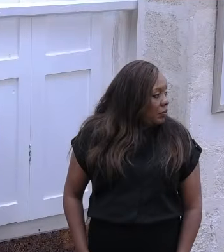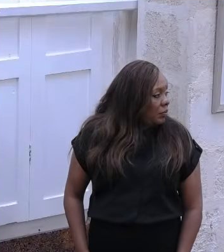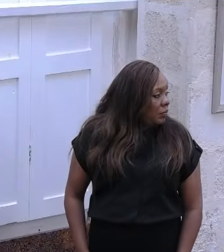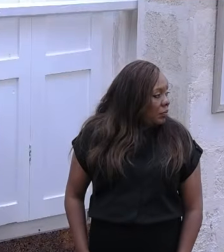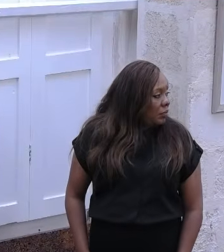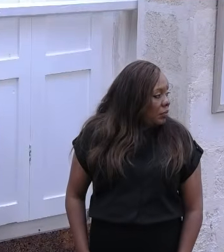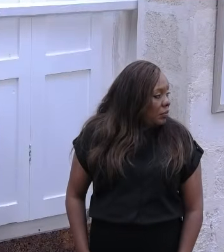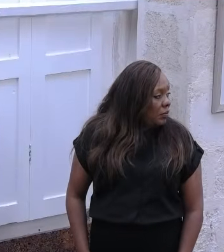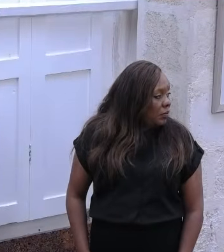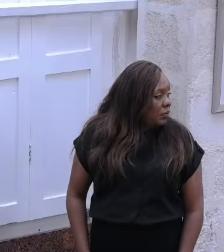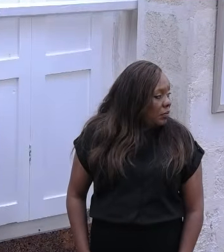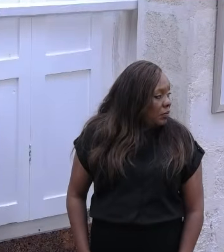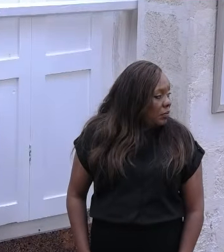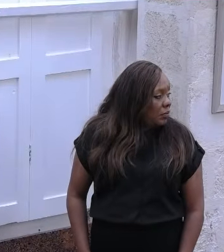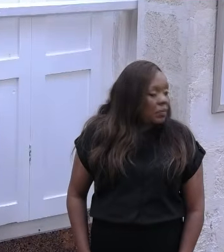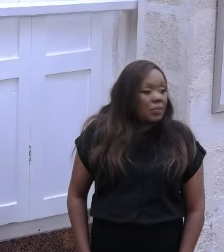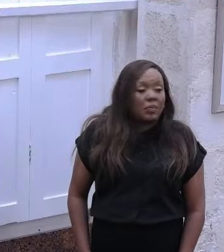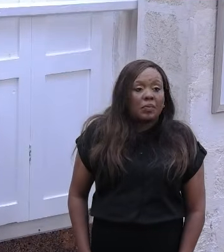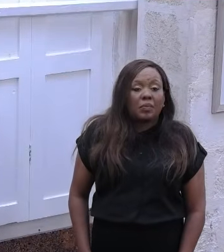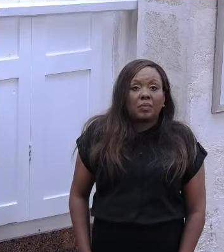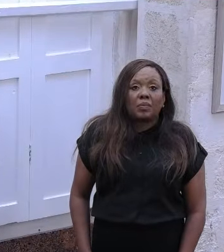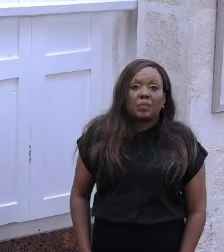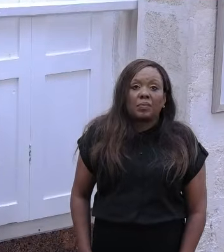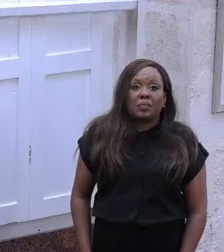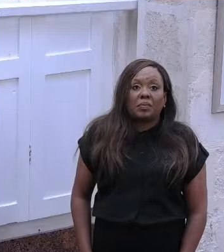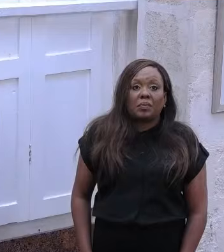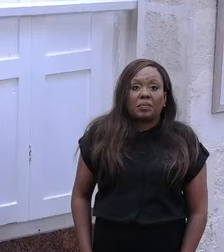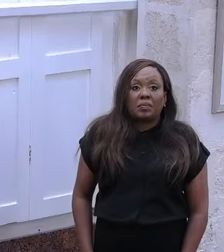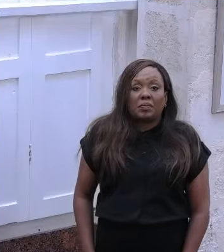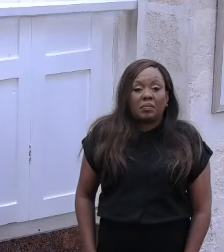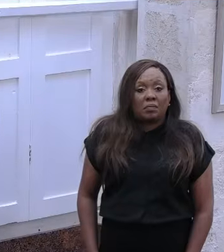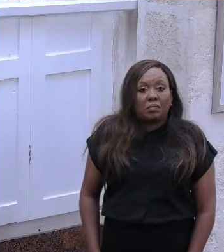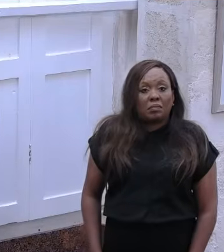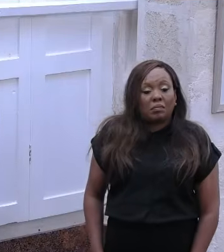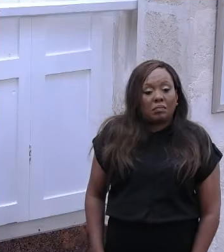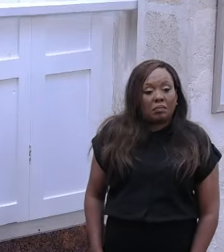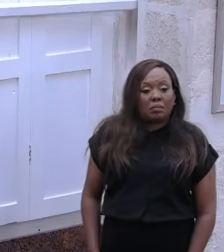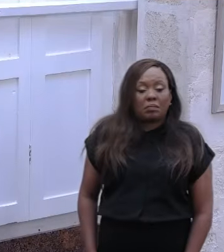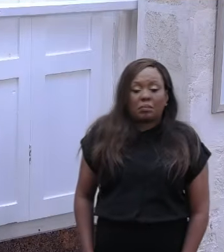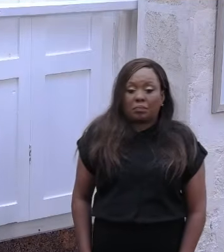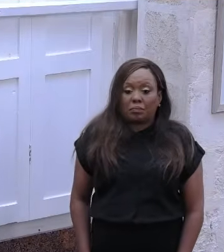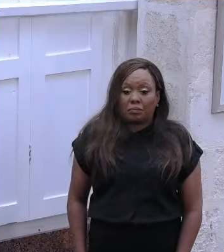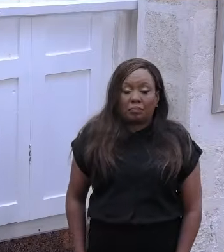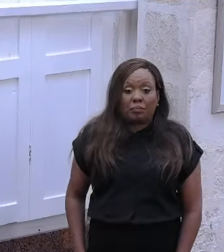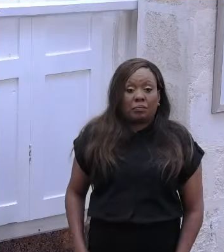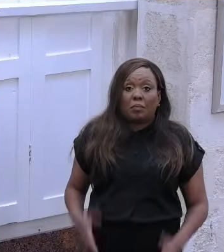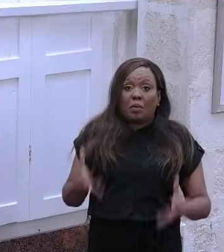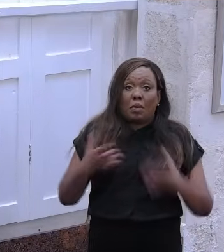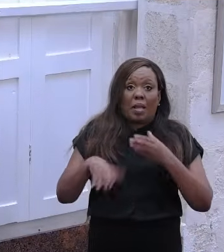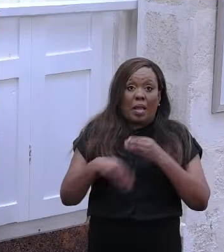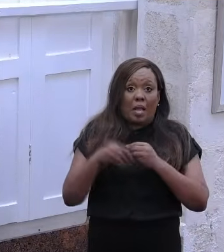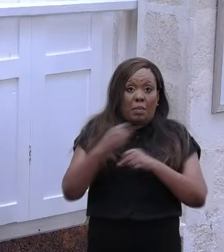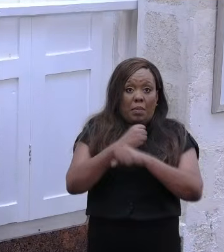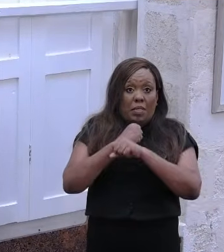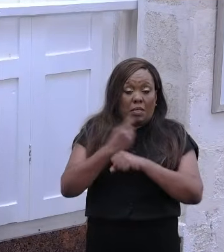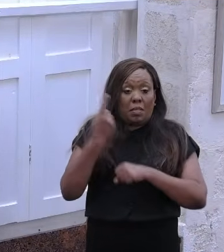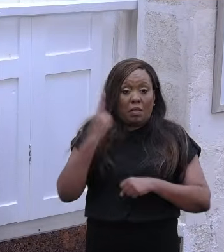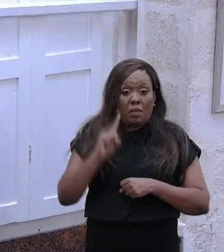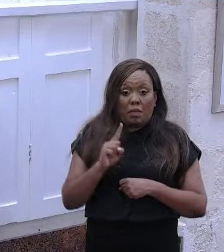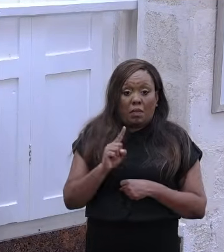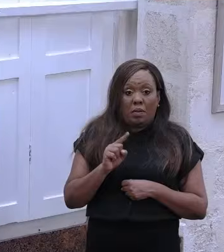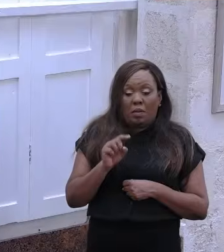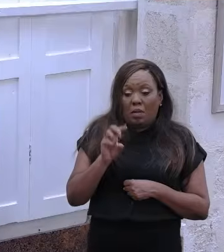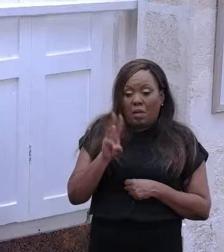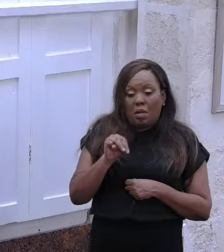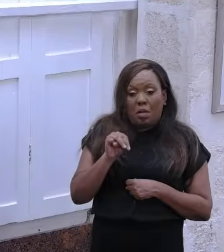The issues raised basically is to add protection for vulnerable migrants. That's basically what has